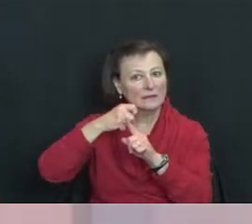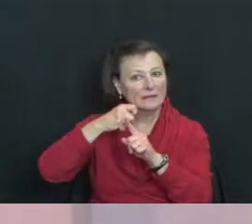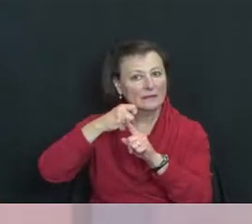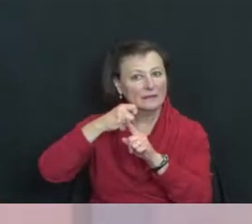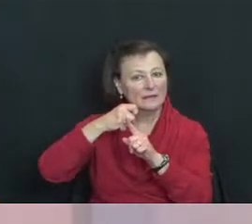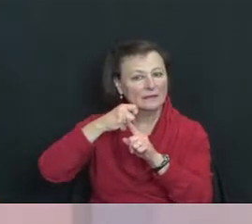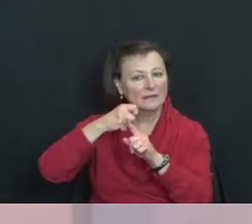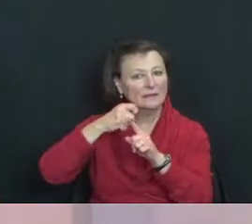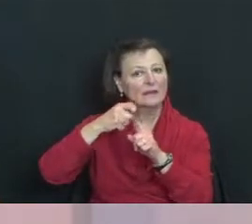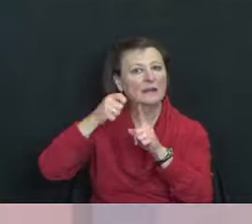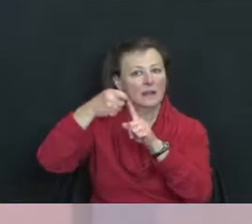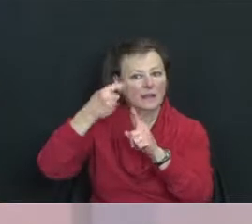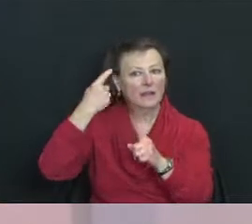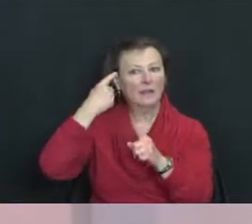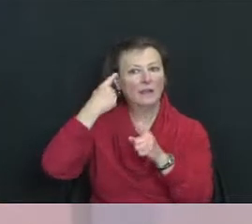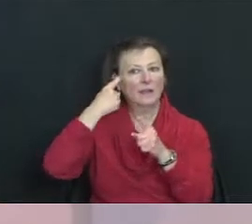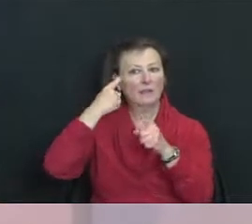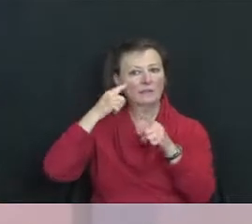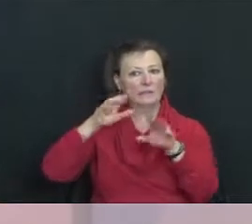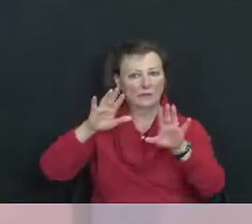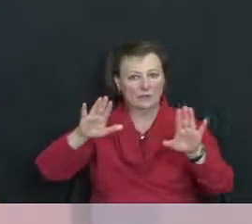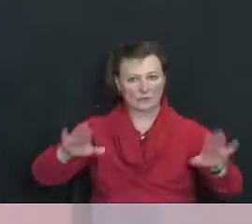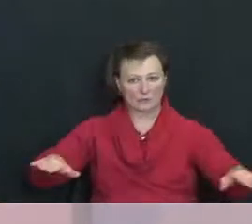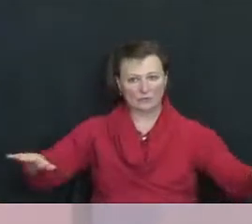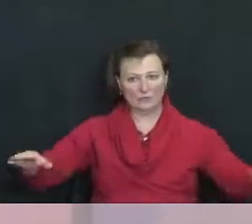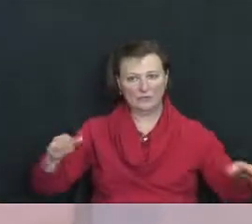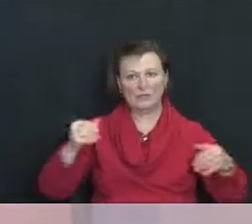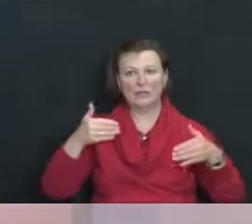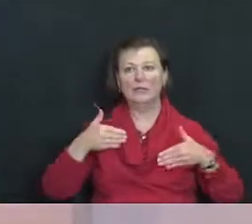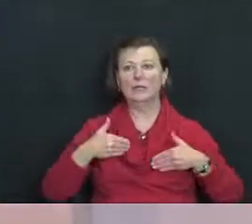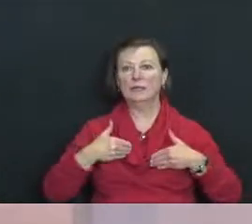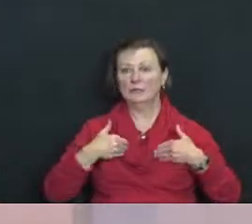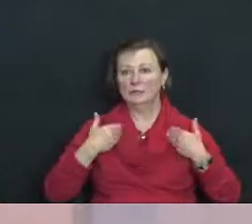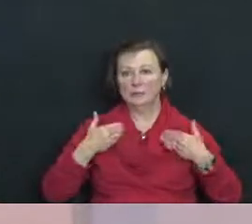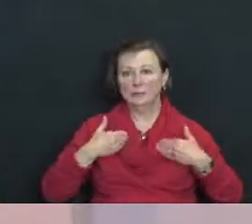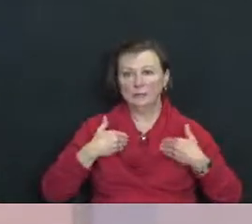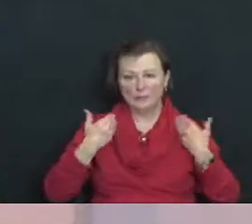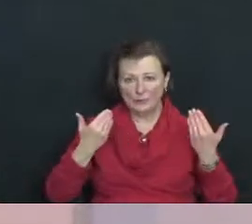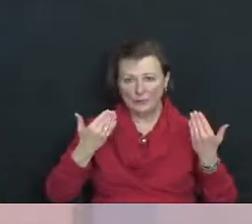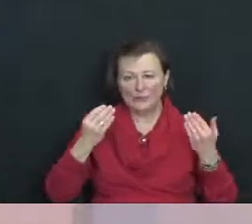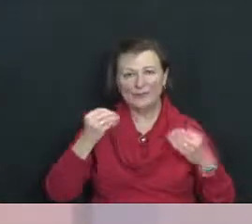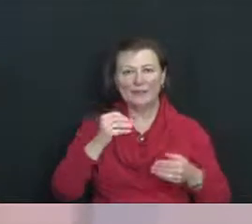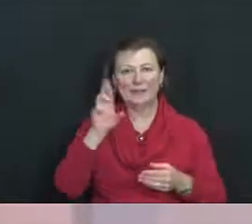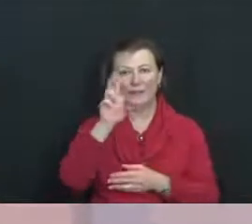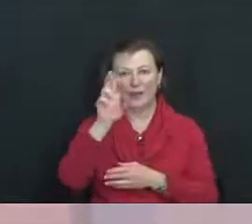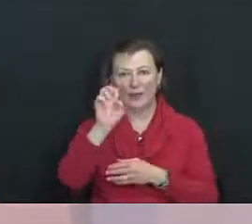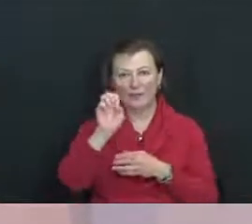we do light it now for our children and youth in religious education and in the world at large.